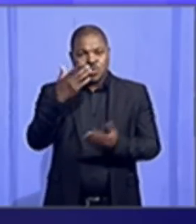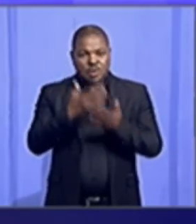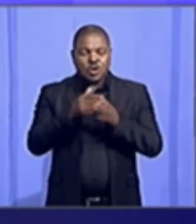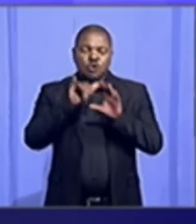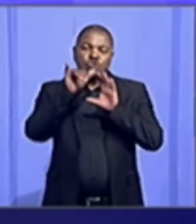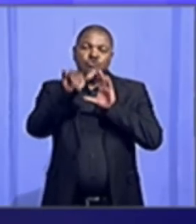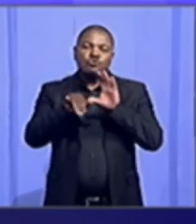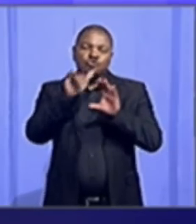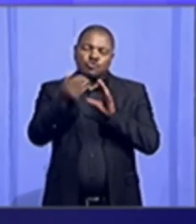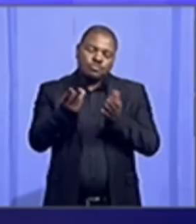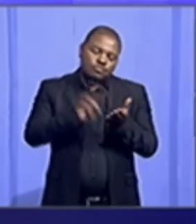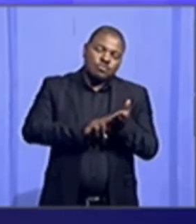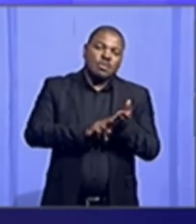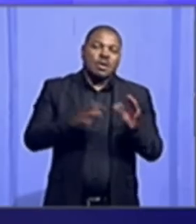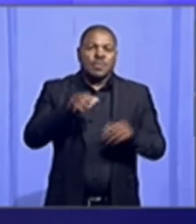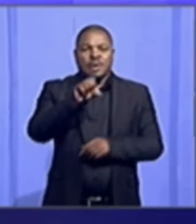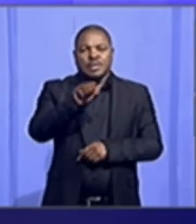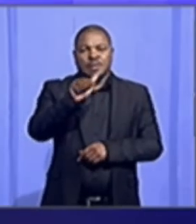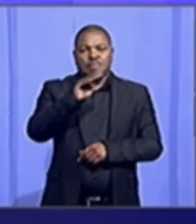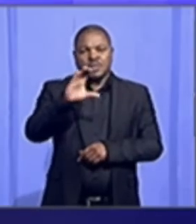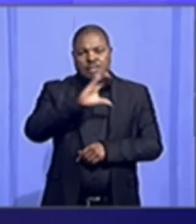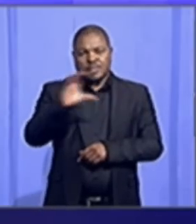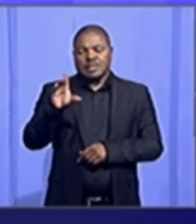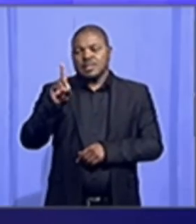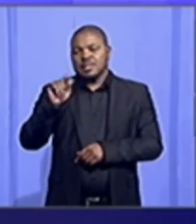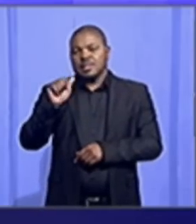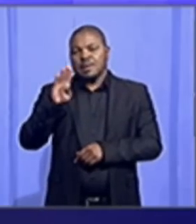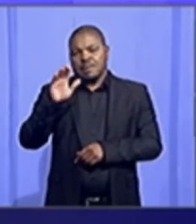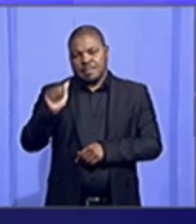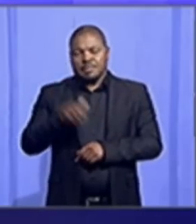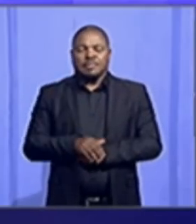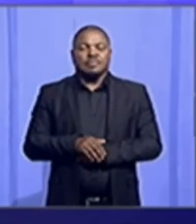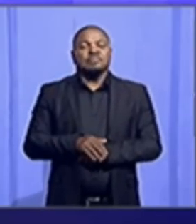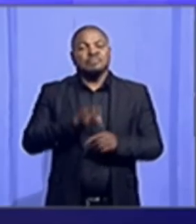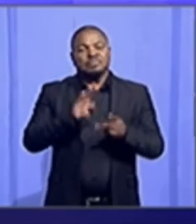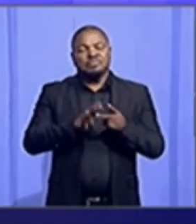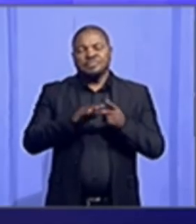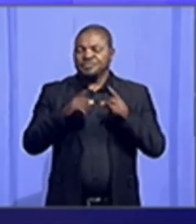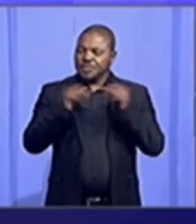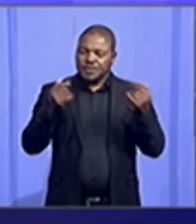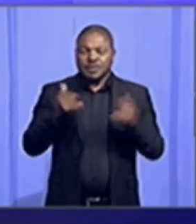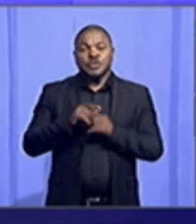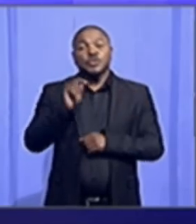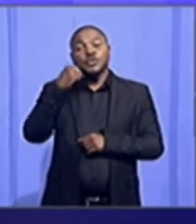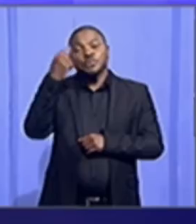ho YouTube ka SABC ya Ditaba _ Dikgang ke phetho e ba le moifo